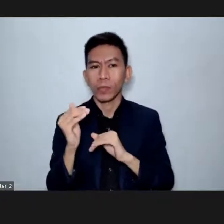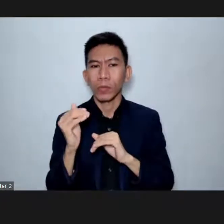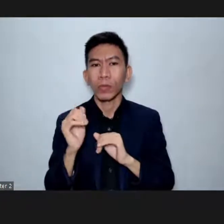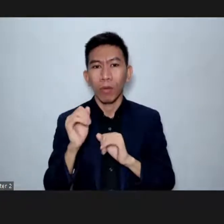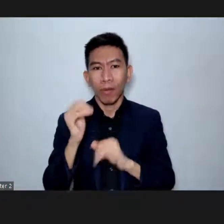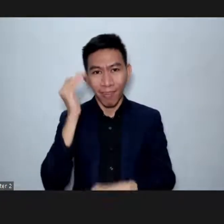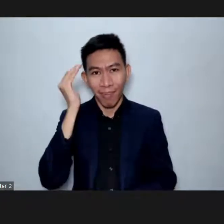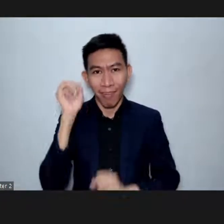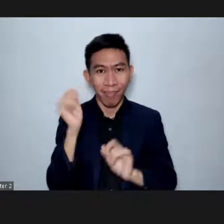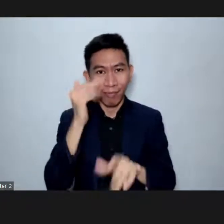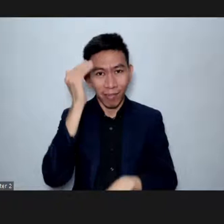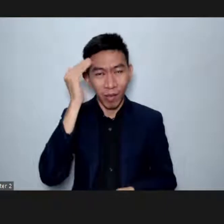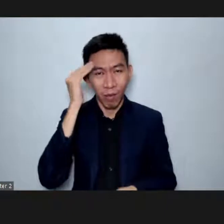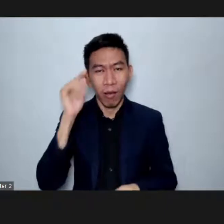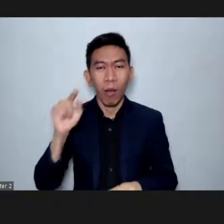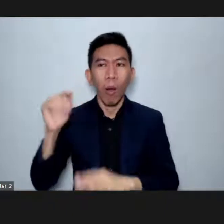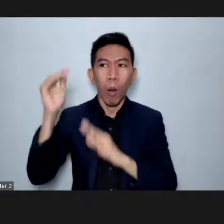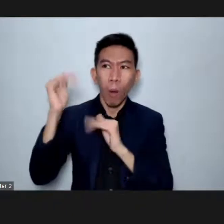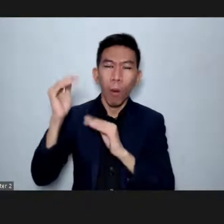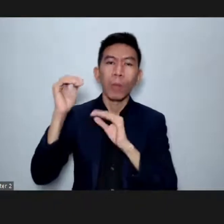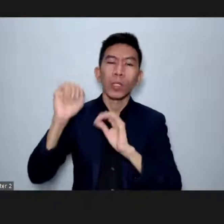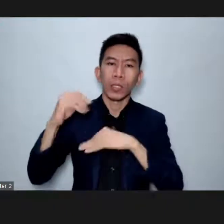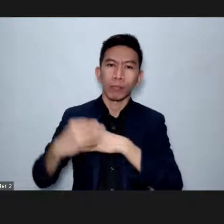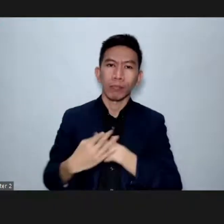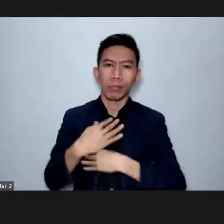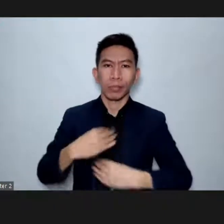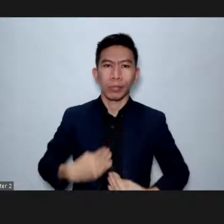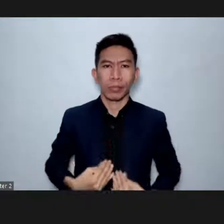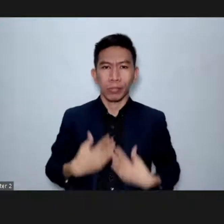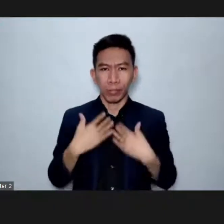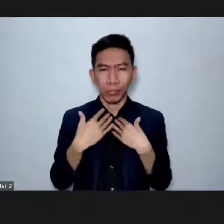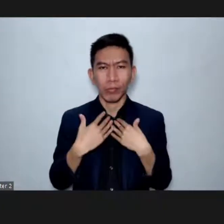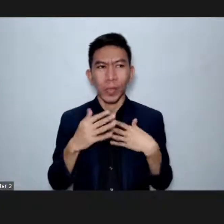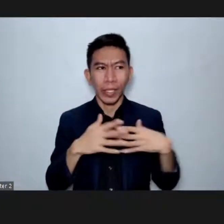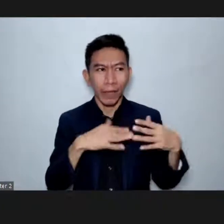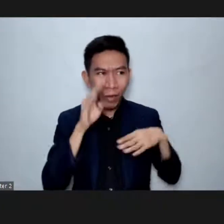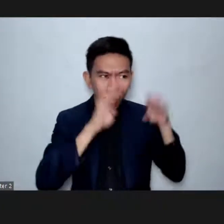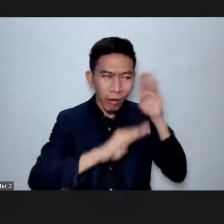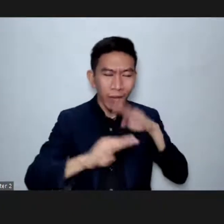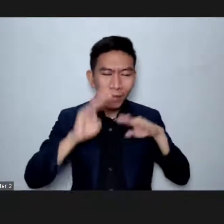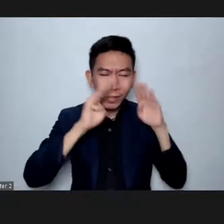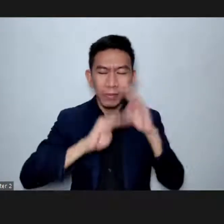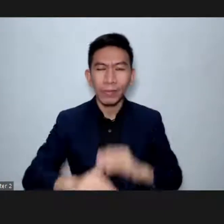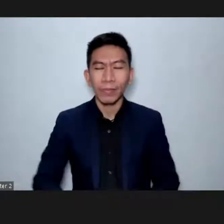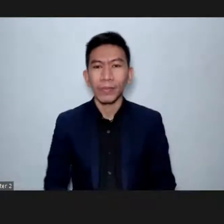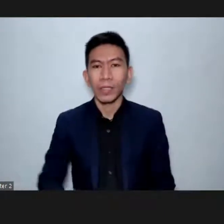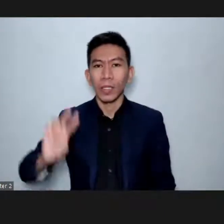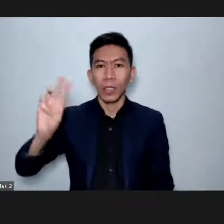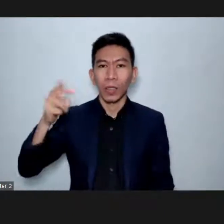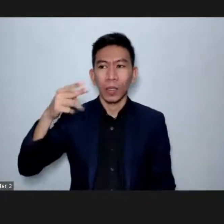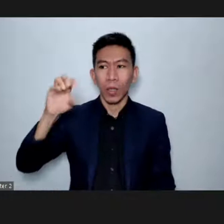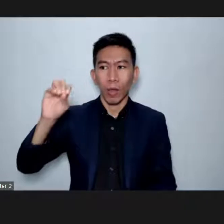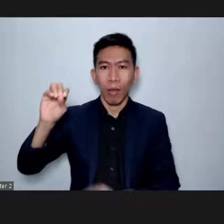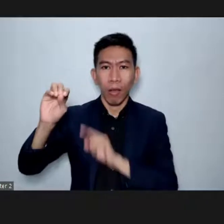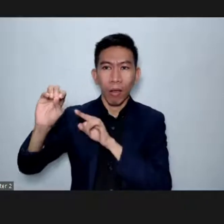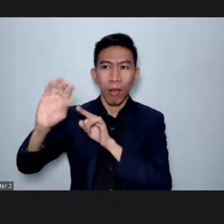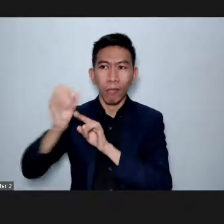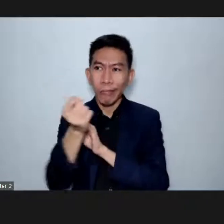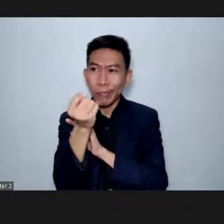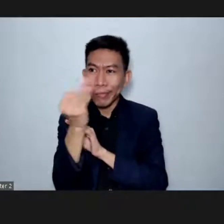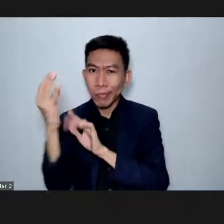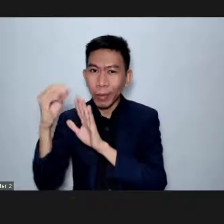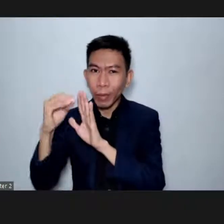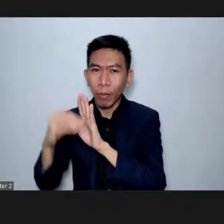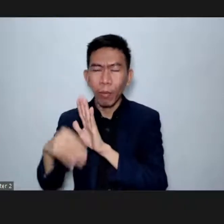is what gives courage in the storms of life. I have to say, though, the WHO numbers are quite alarming. Countries